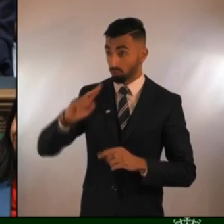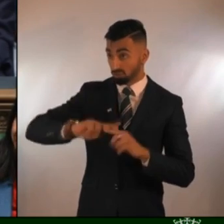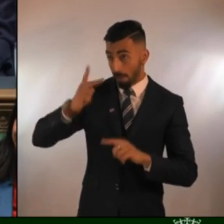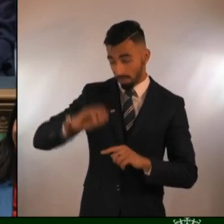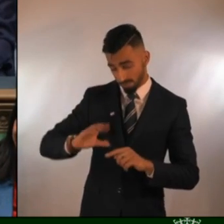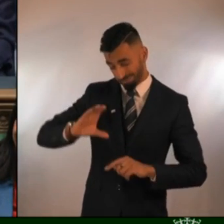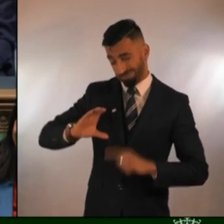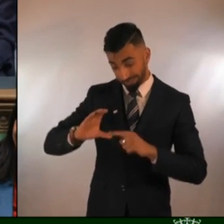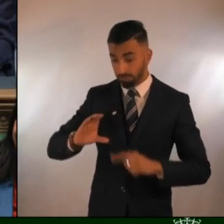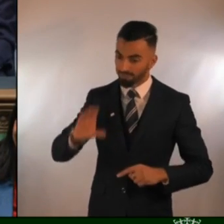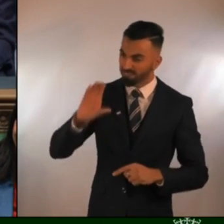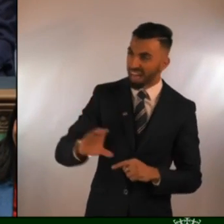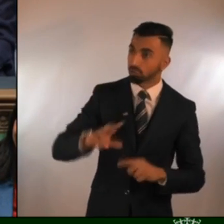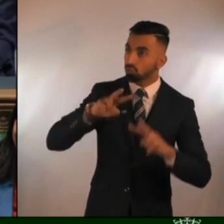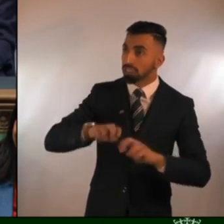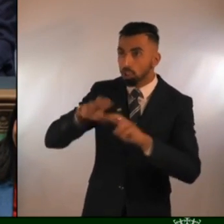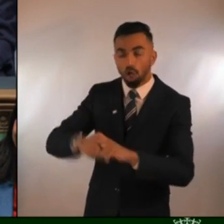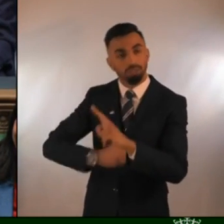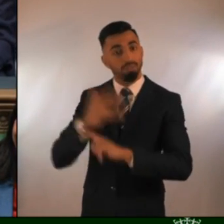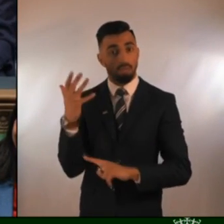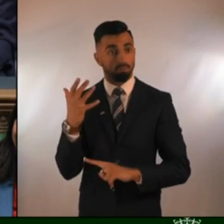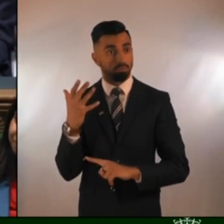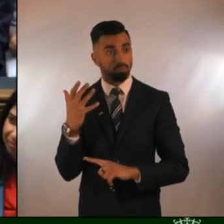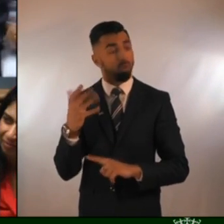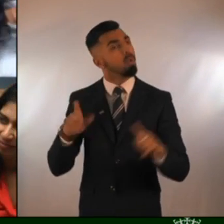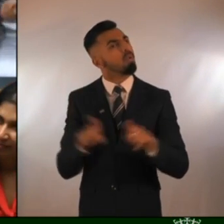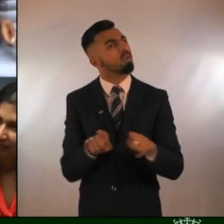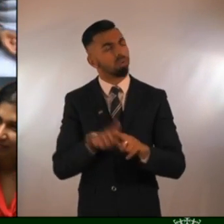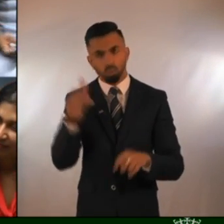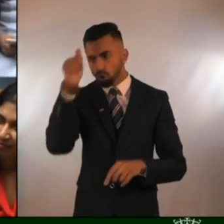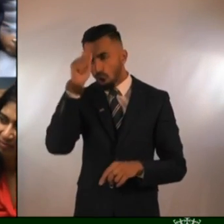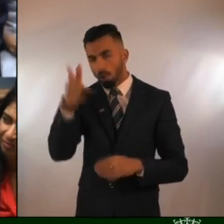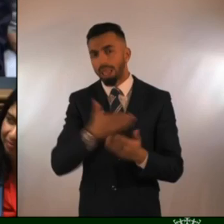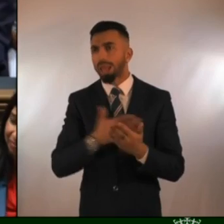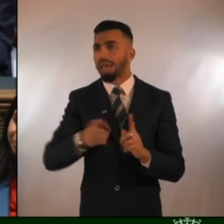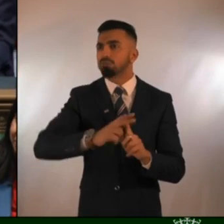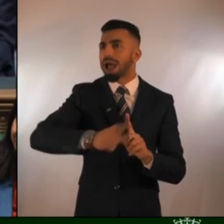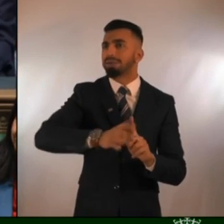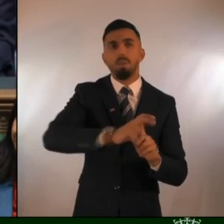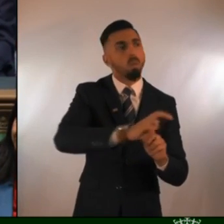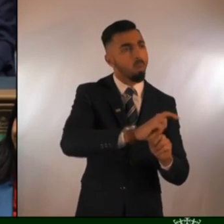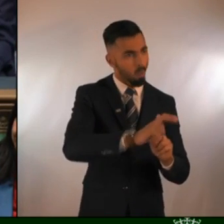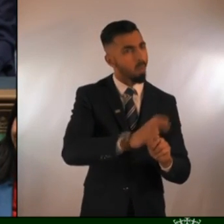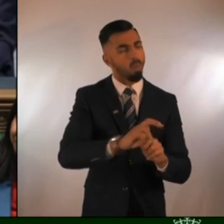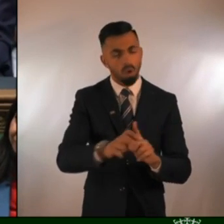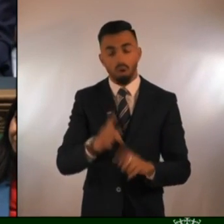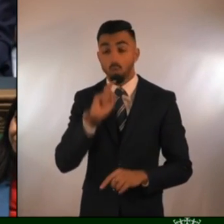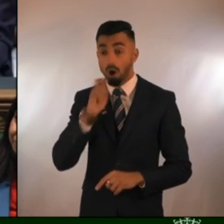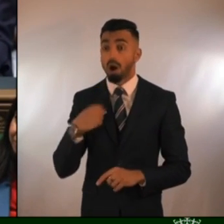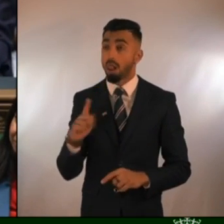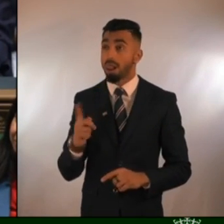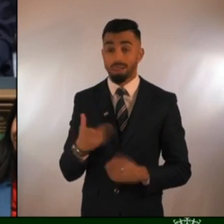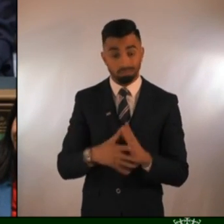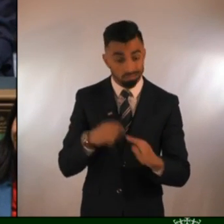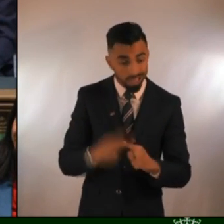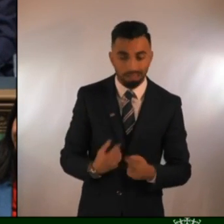we will invest and cut taxes on clean transport. We're introducing a comprehensive package of tax and spend reforms to